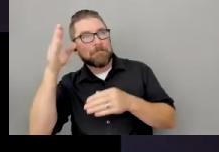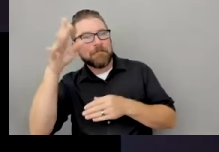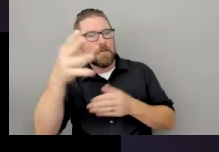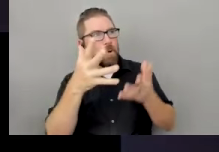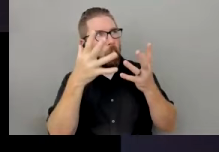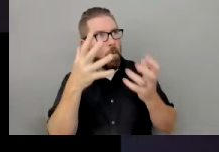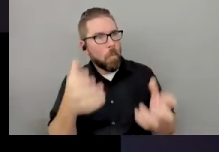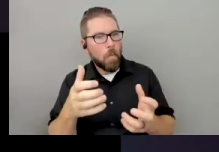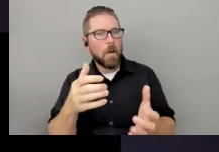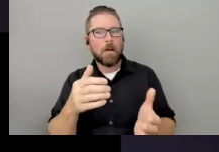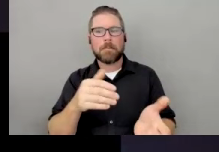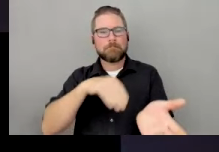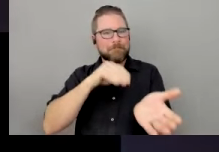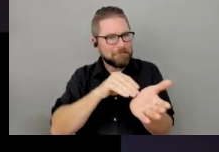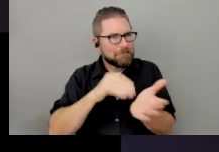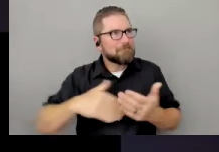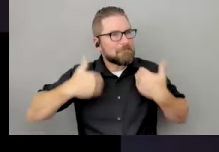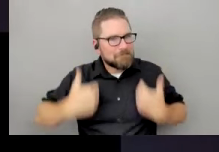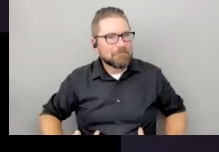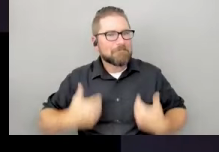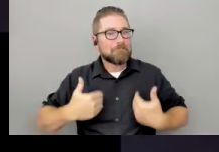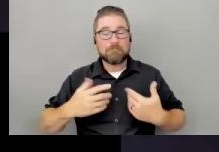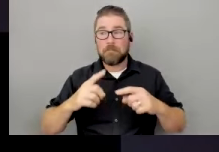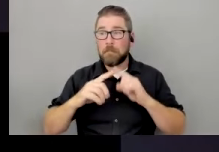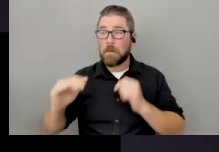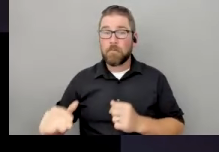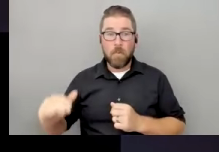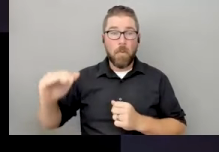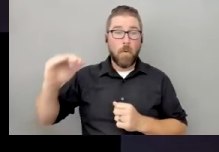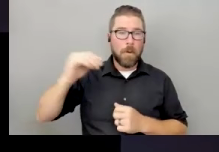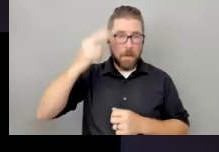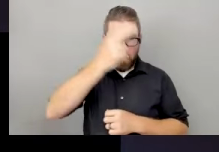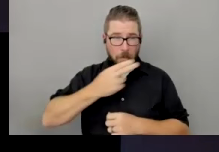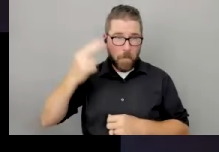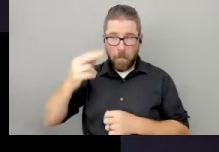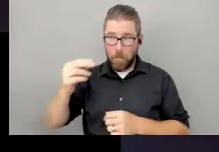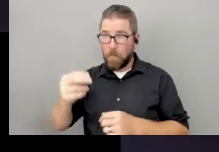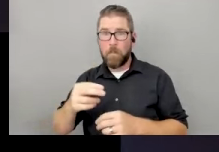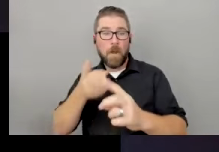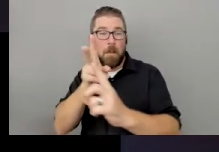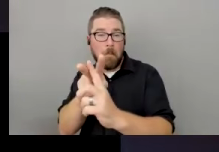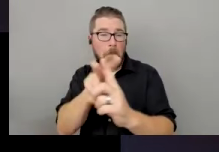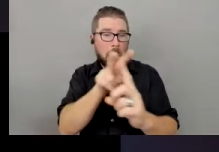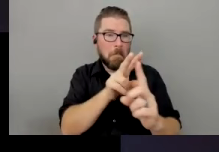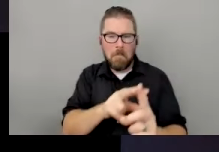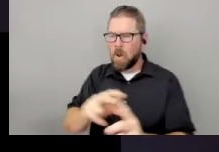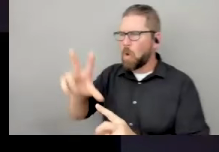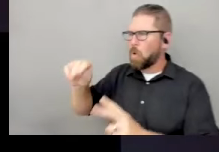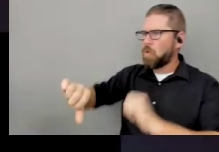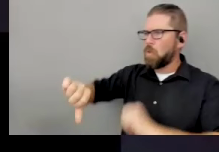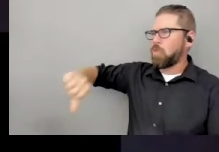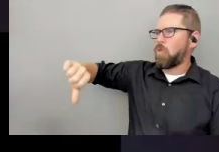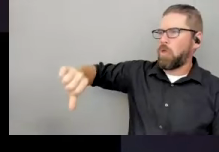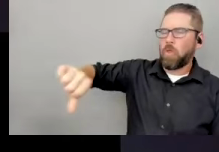was rejected from 20 medical schools because of her gender. Mink pivoted and decided to pursue